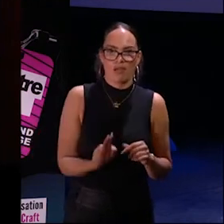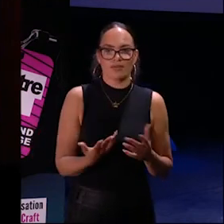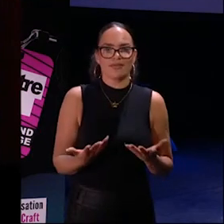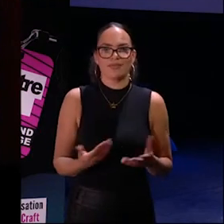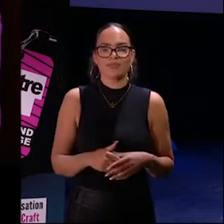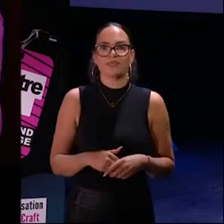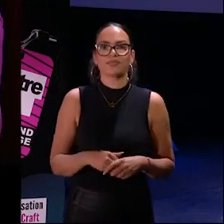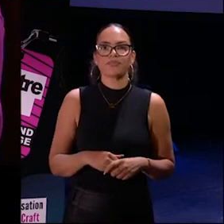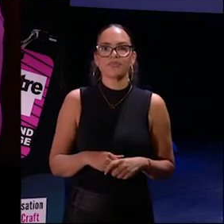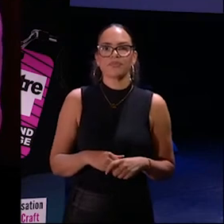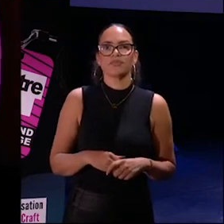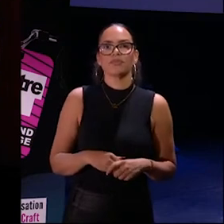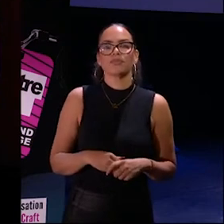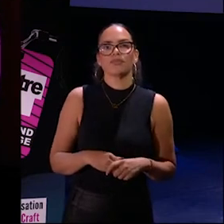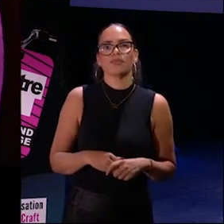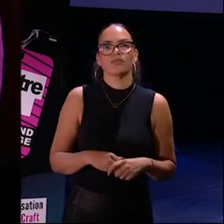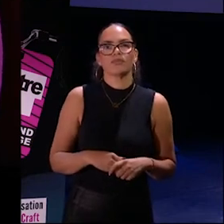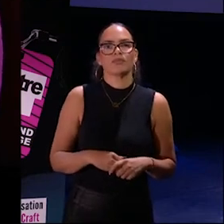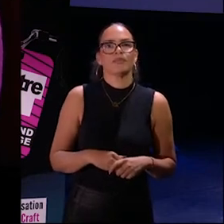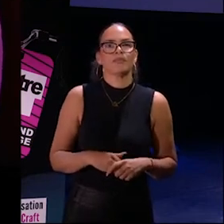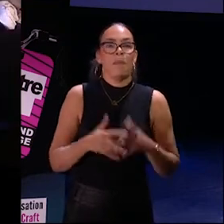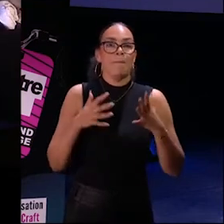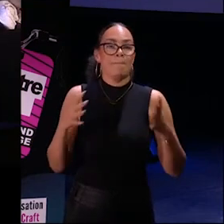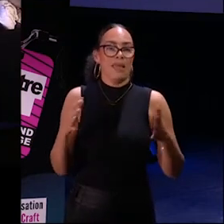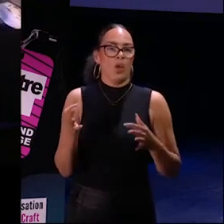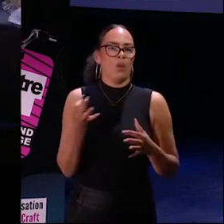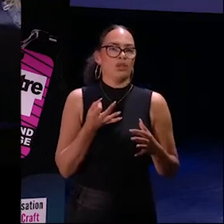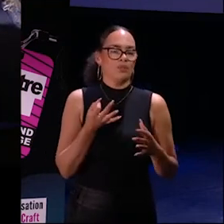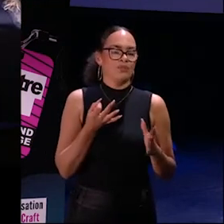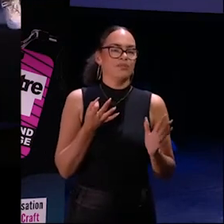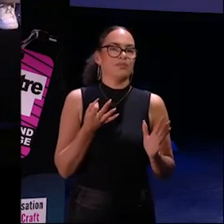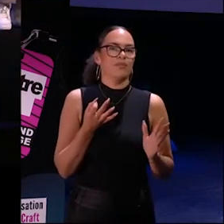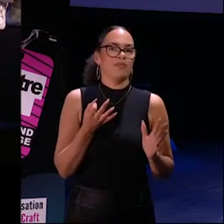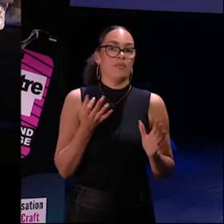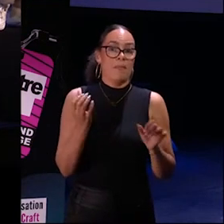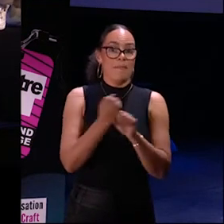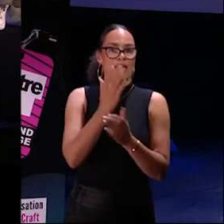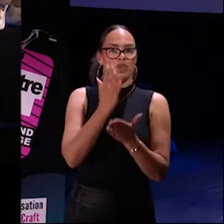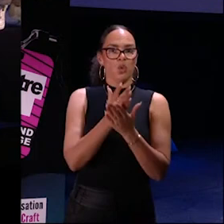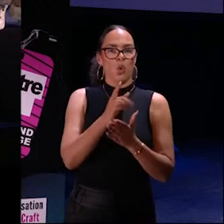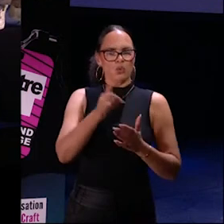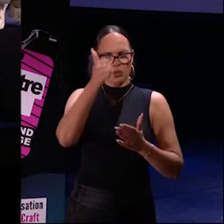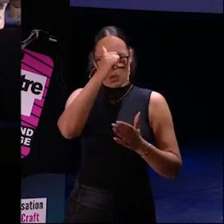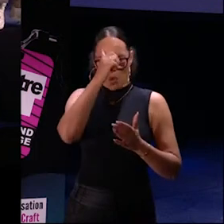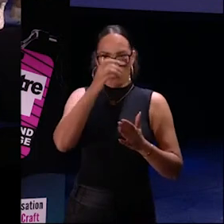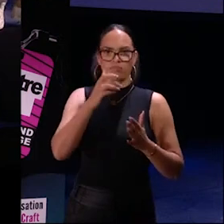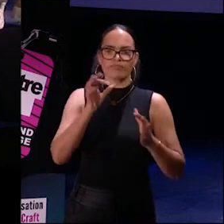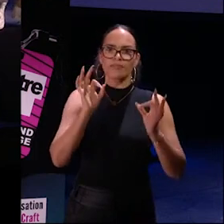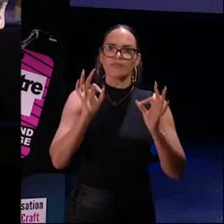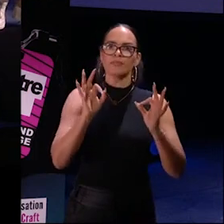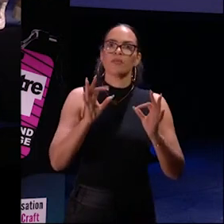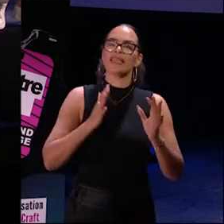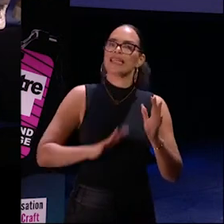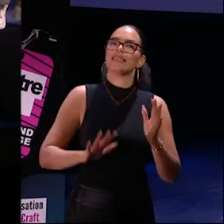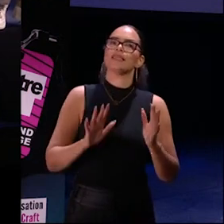tiny. I think that the big questions are making sure that you specify what you need sort of very